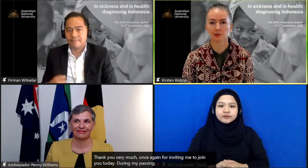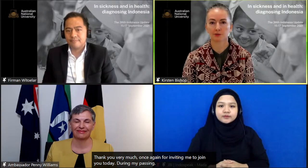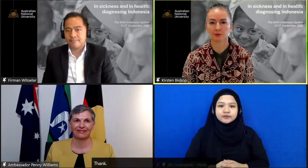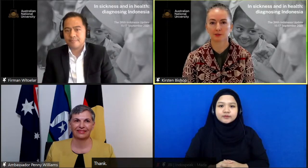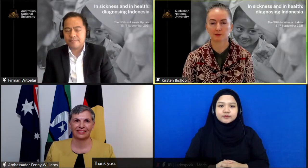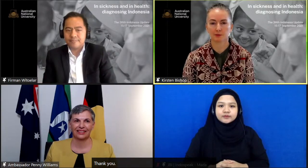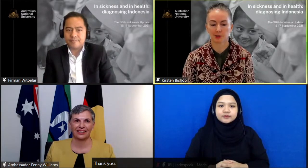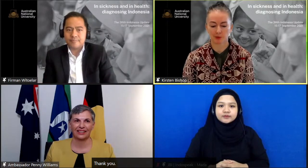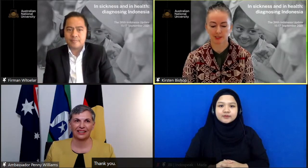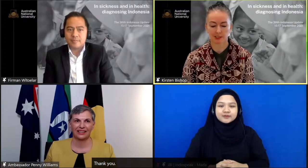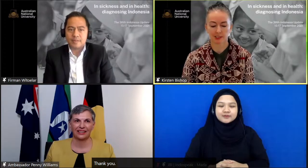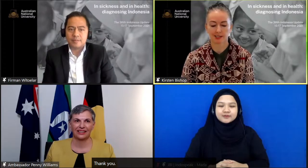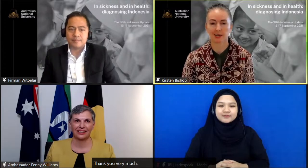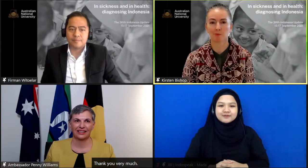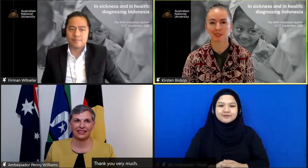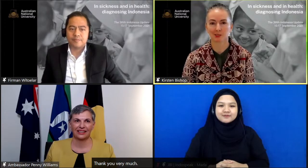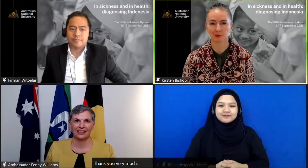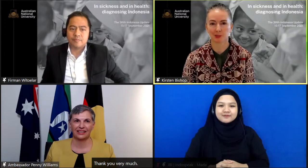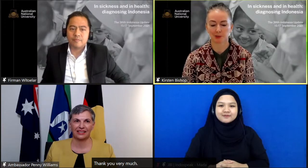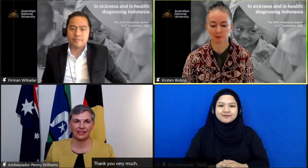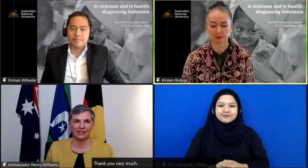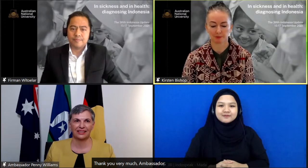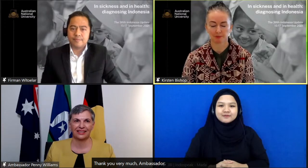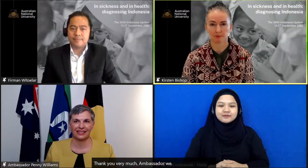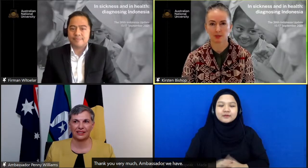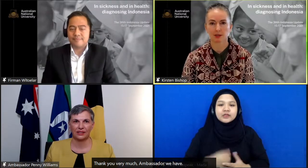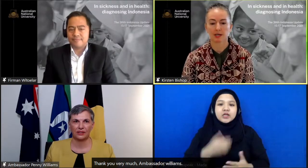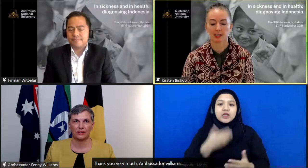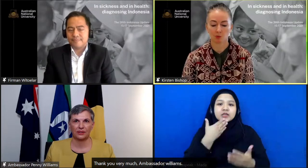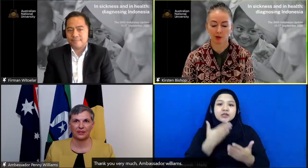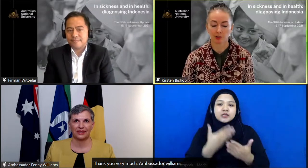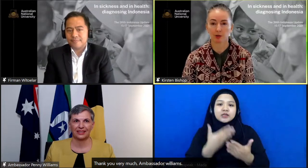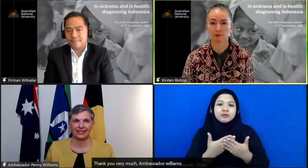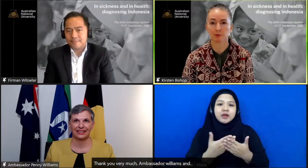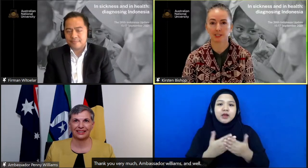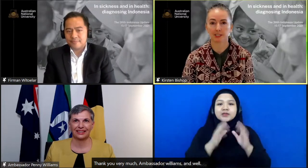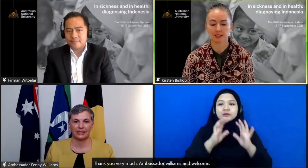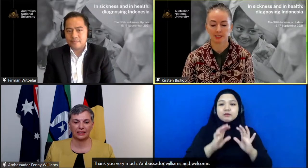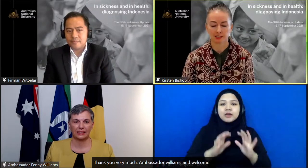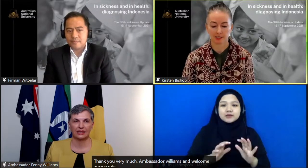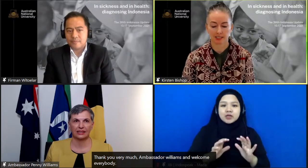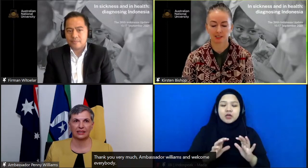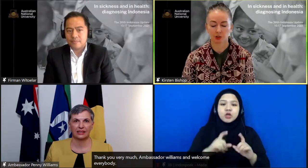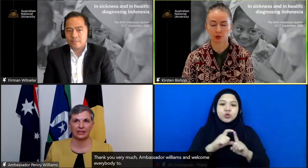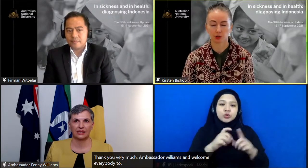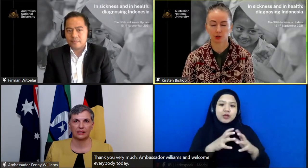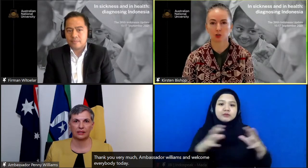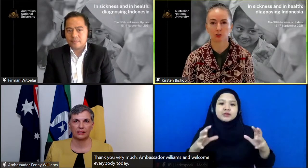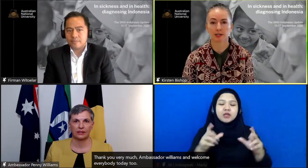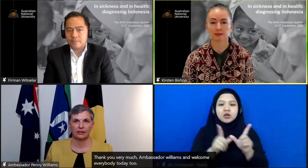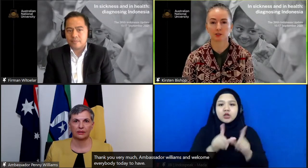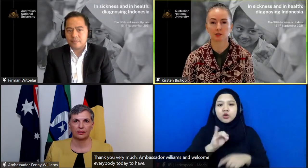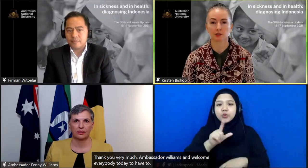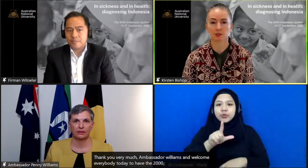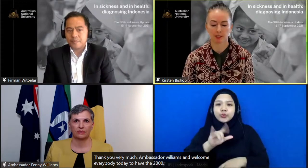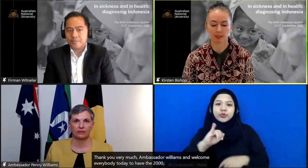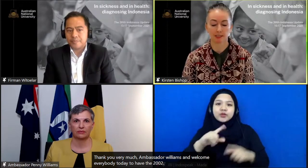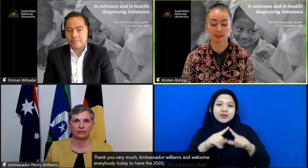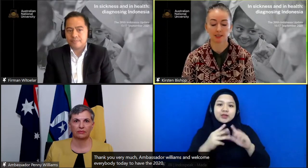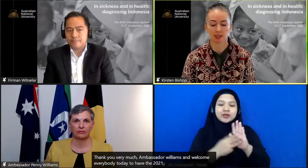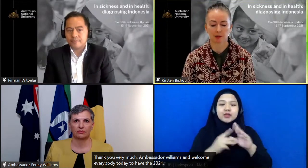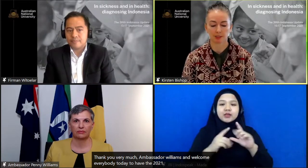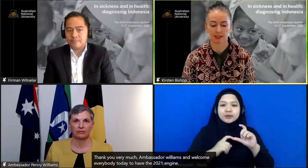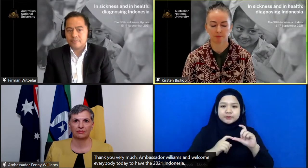Thank you very much, Ambassador Williams, and welcome everybody to day 2 of the